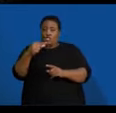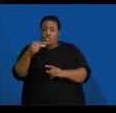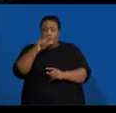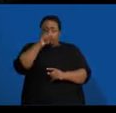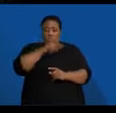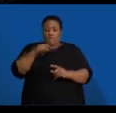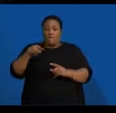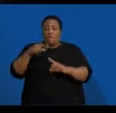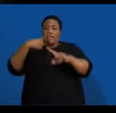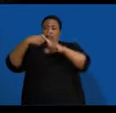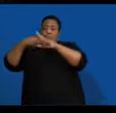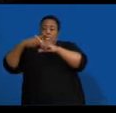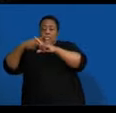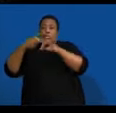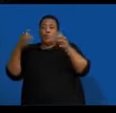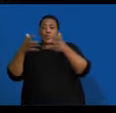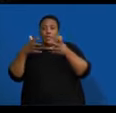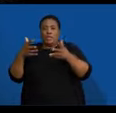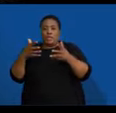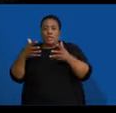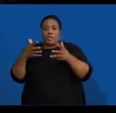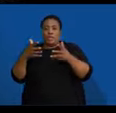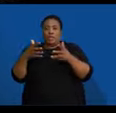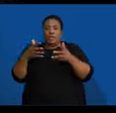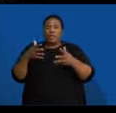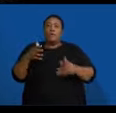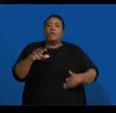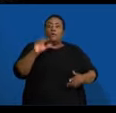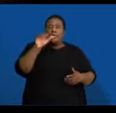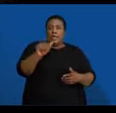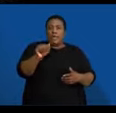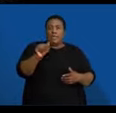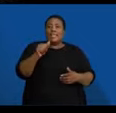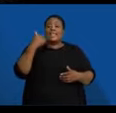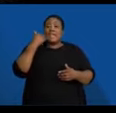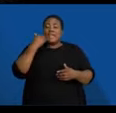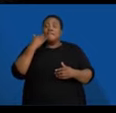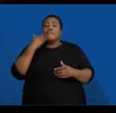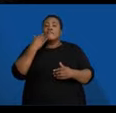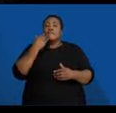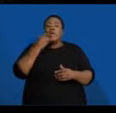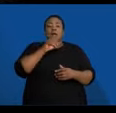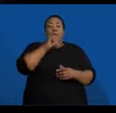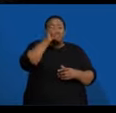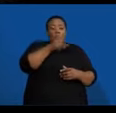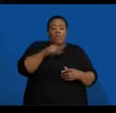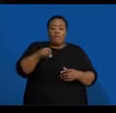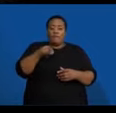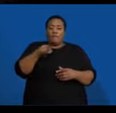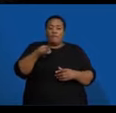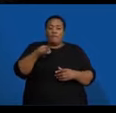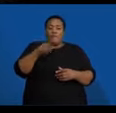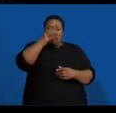A. So remember, guys, if the graphs are intersecting, what does that mean? It means at that point, the graphs